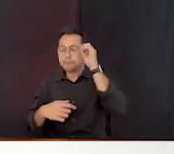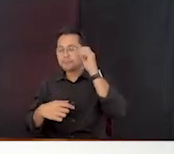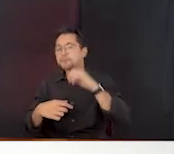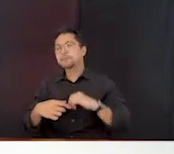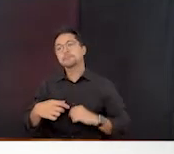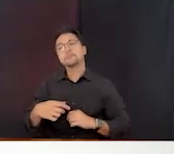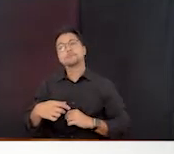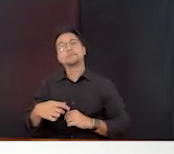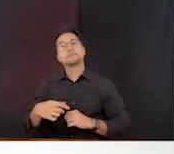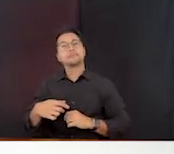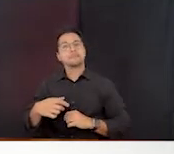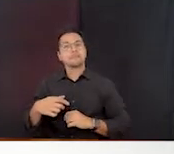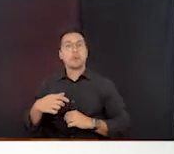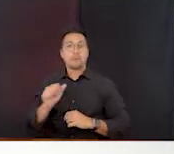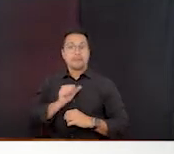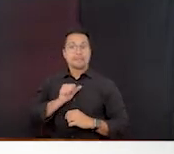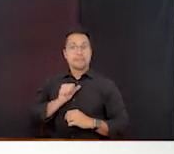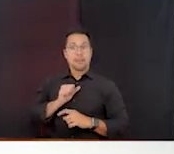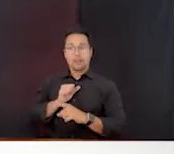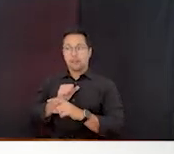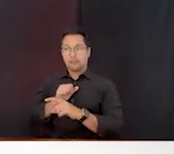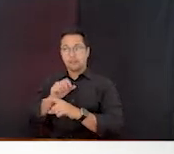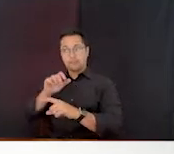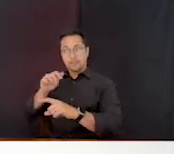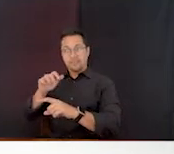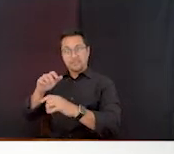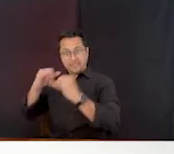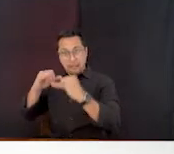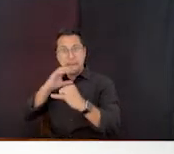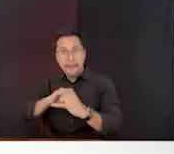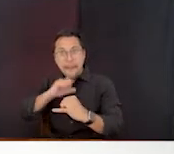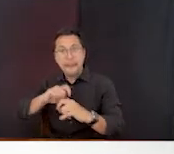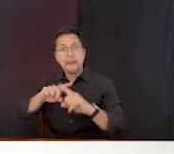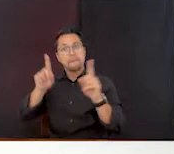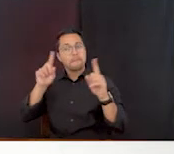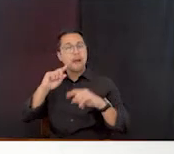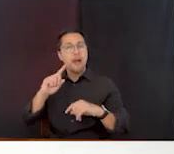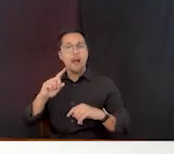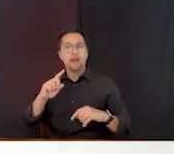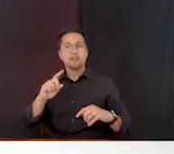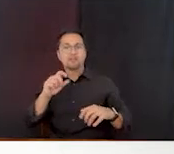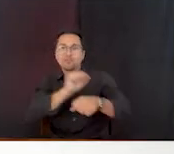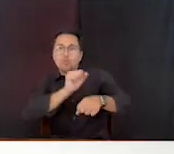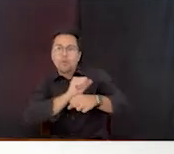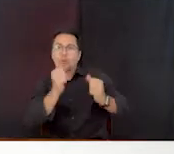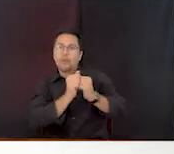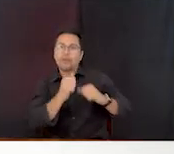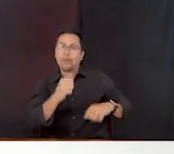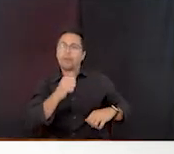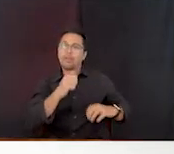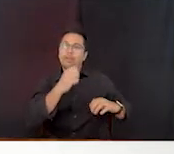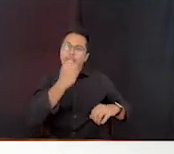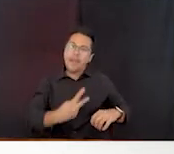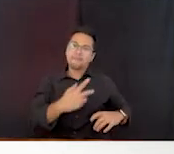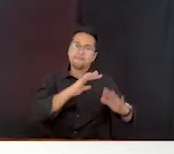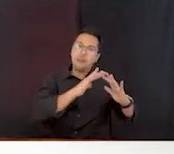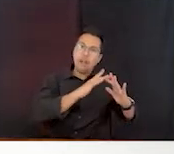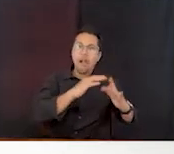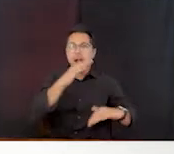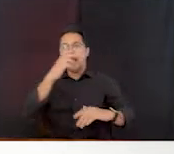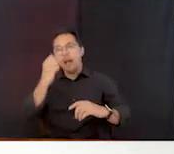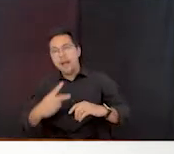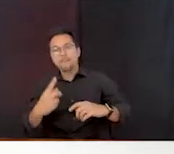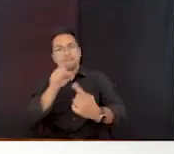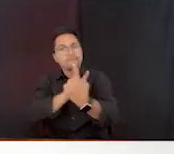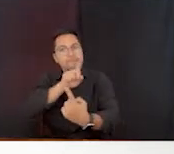transition children and teens on the spectrum to going back to school in person or as a hybrid model. So that's something I helped out with and was able to speak